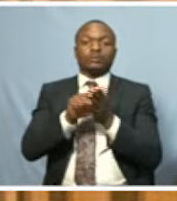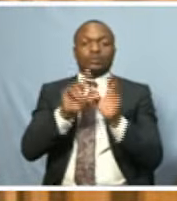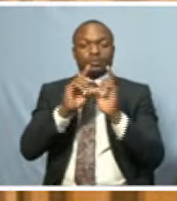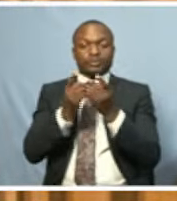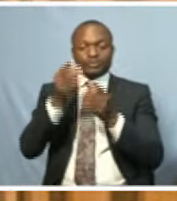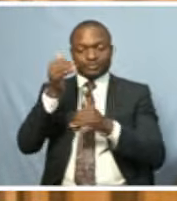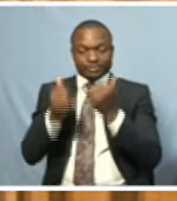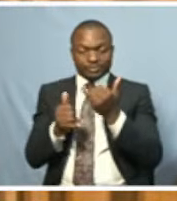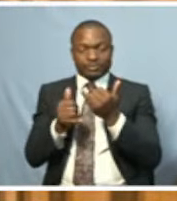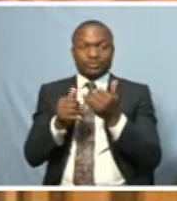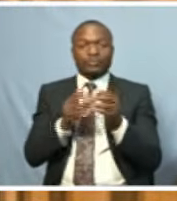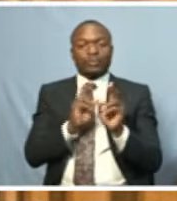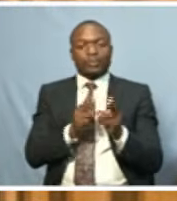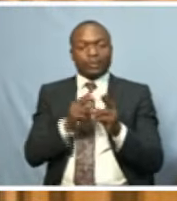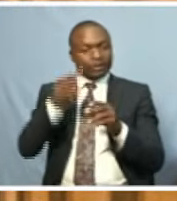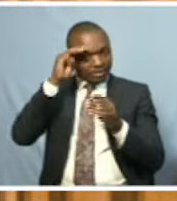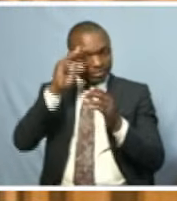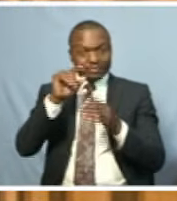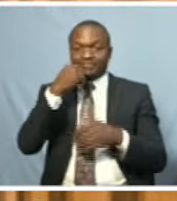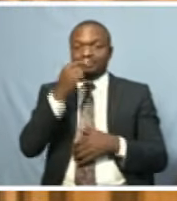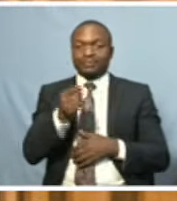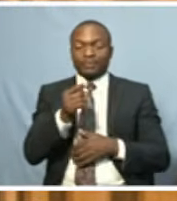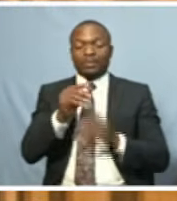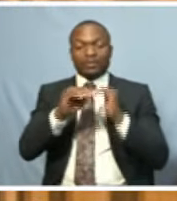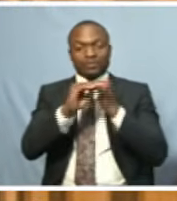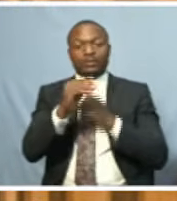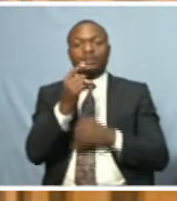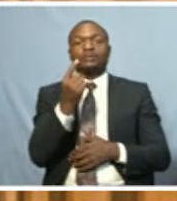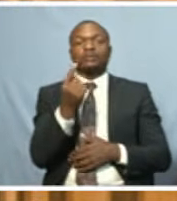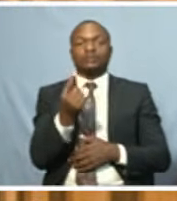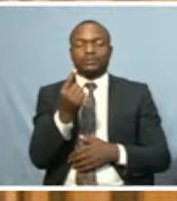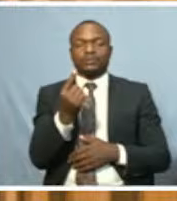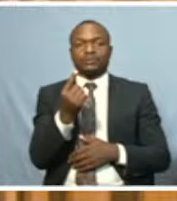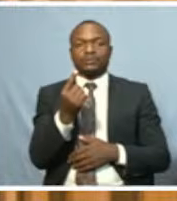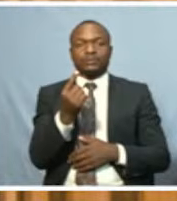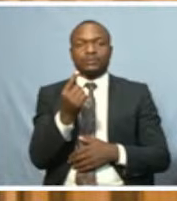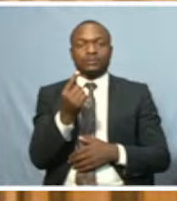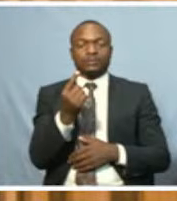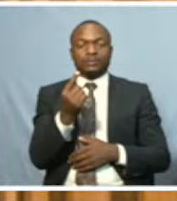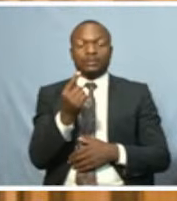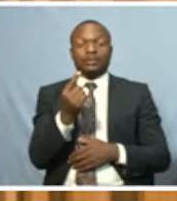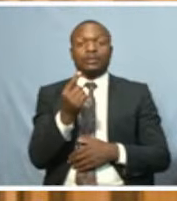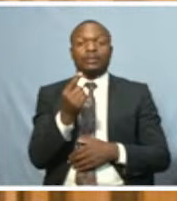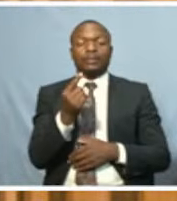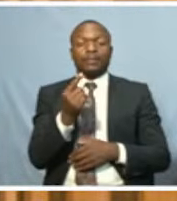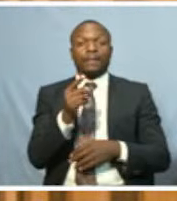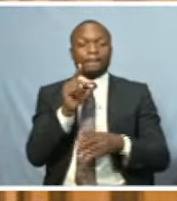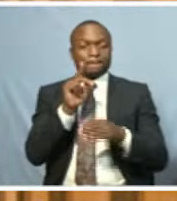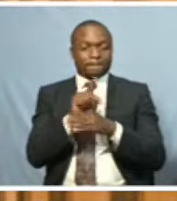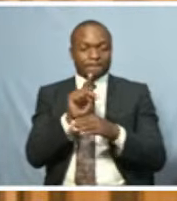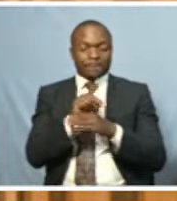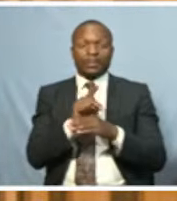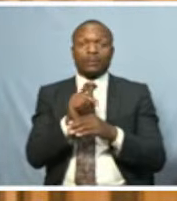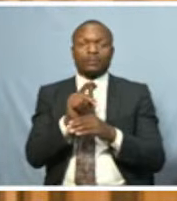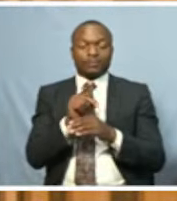completed. And in response, the minister did say that phase 1 of the upgrading Kanyama parliamentary